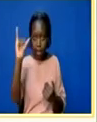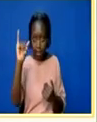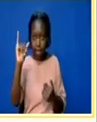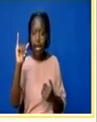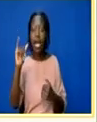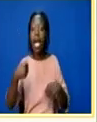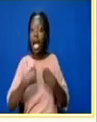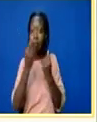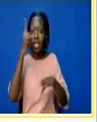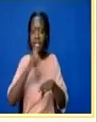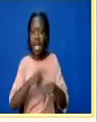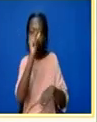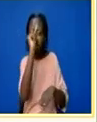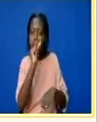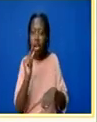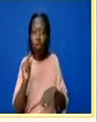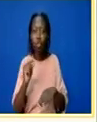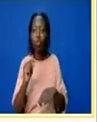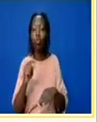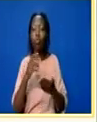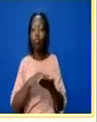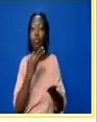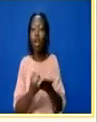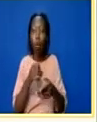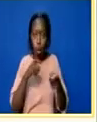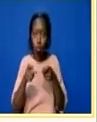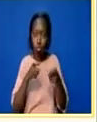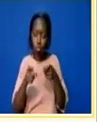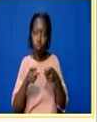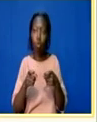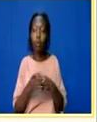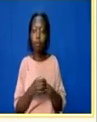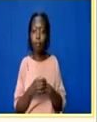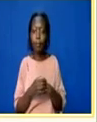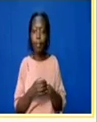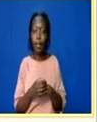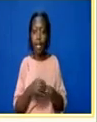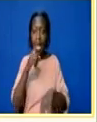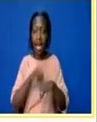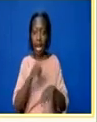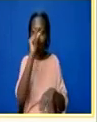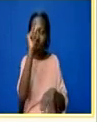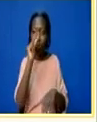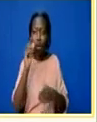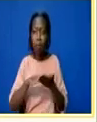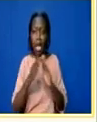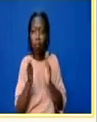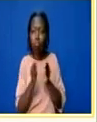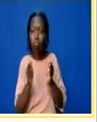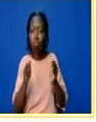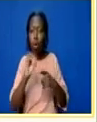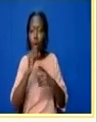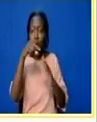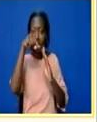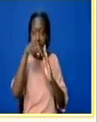or prevented. I hope you got that. These shallow channels, once they are deepening and widening, they